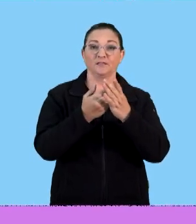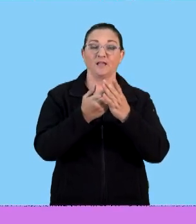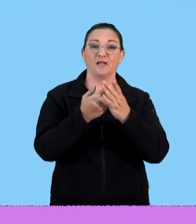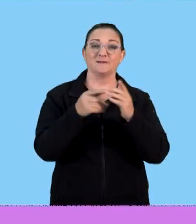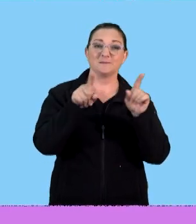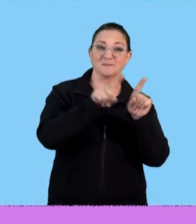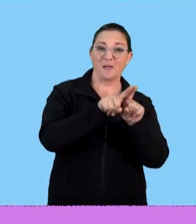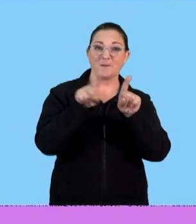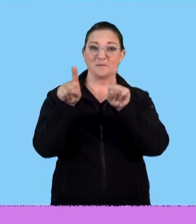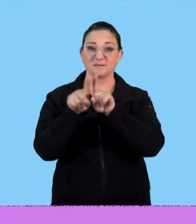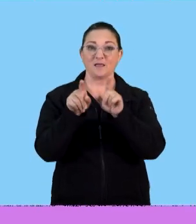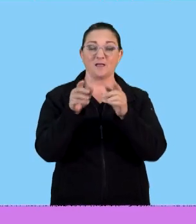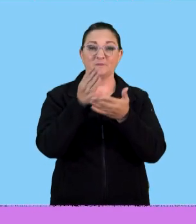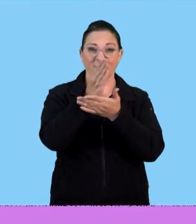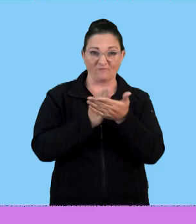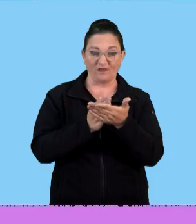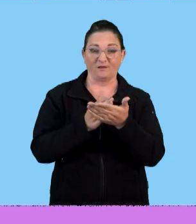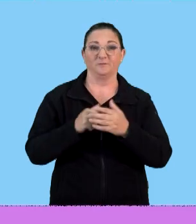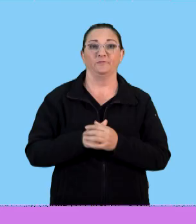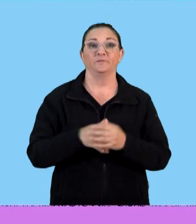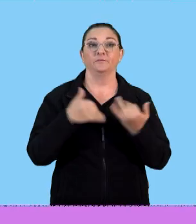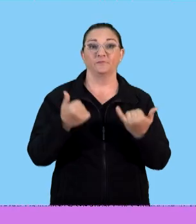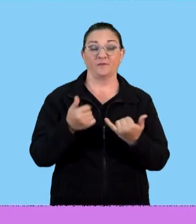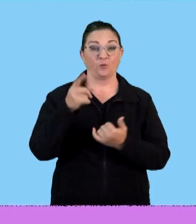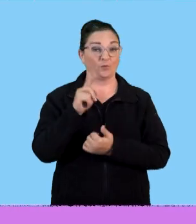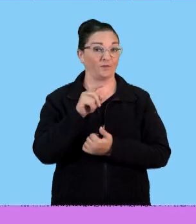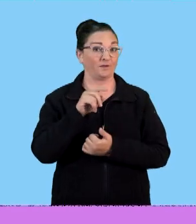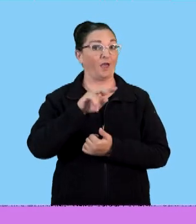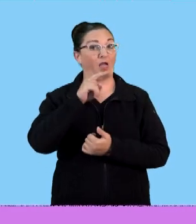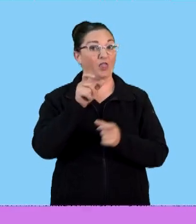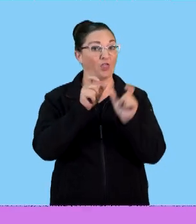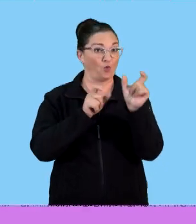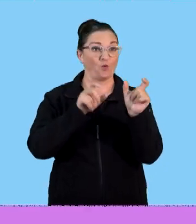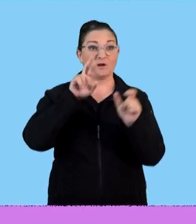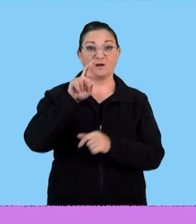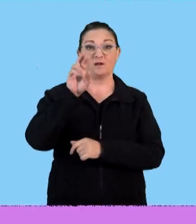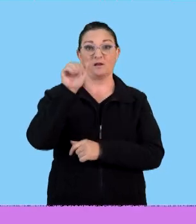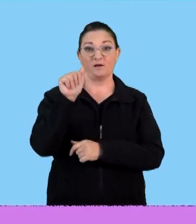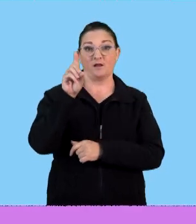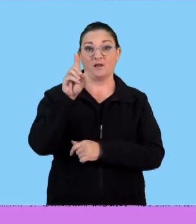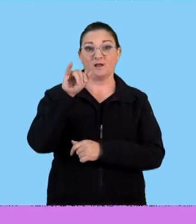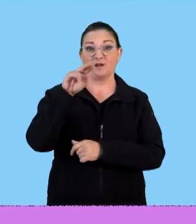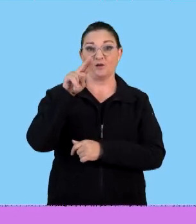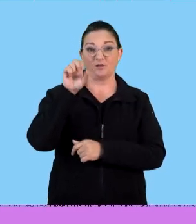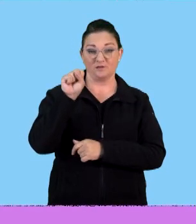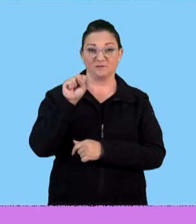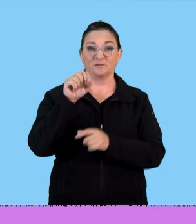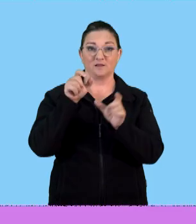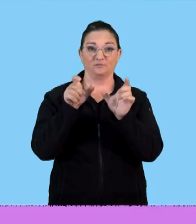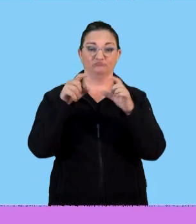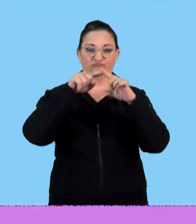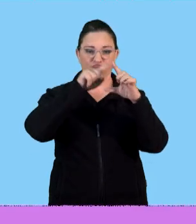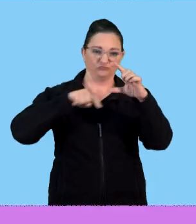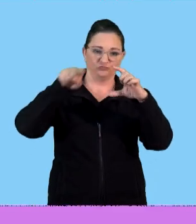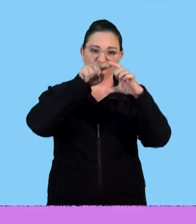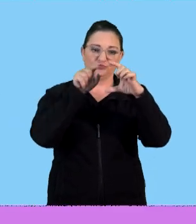parts, right? We will also look at the radius. So the radius is the distance from the center of the circle to any point